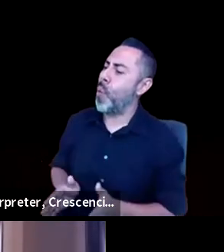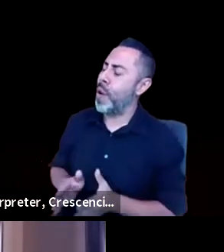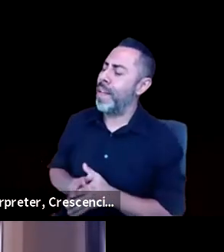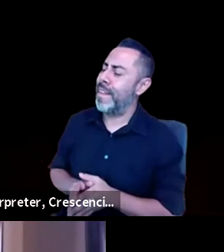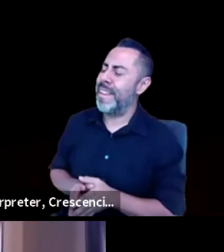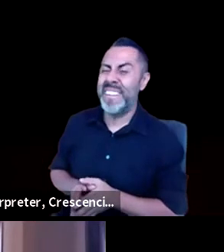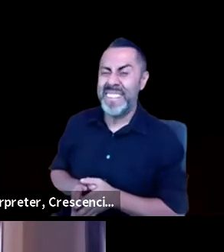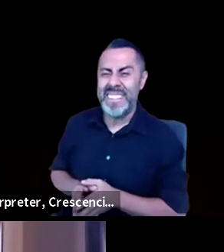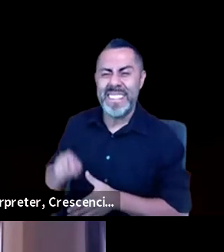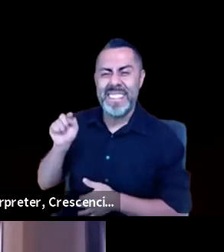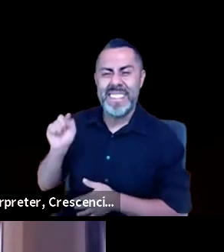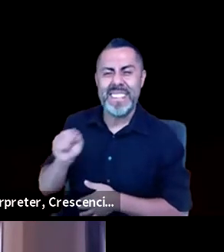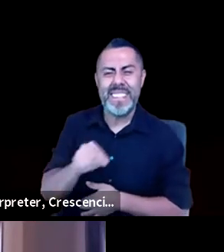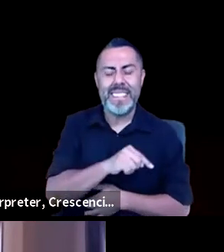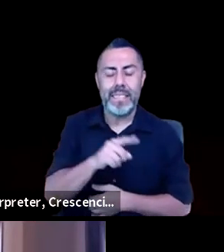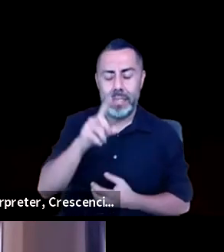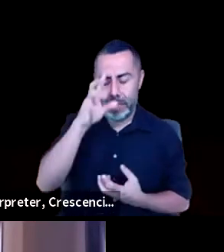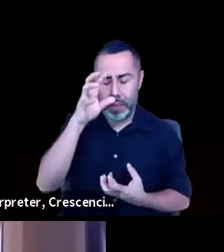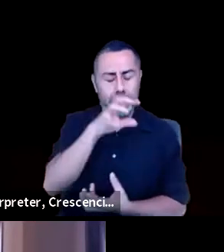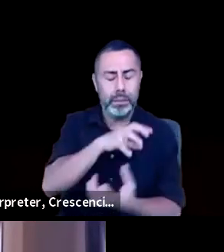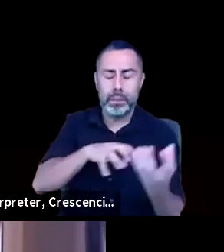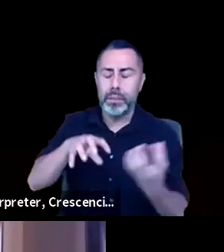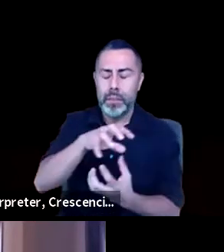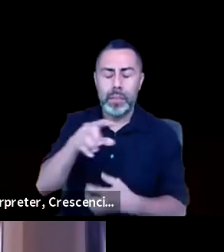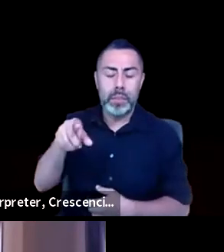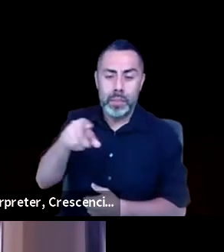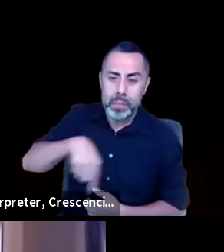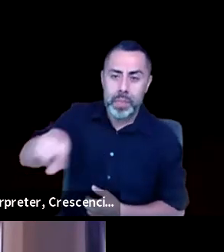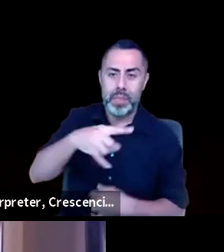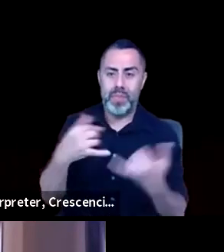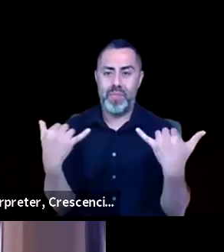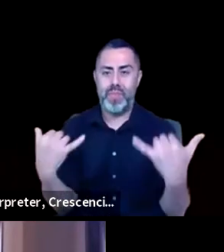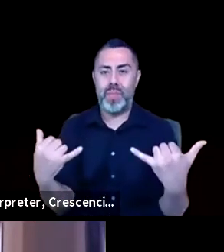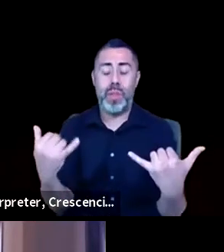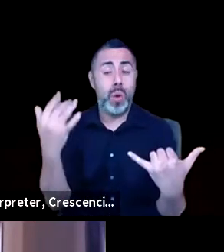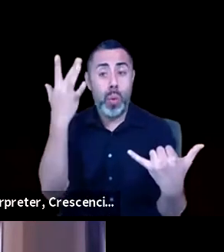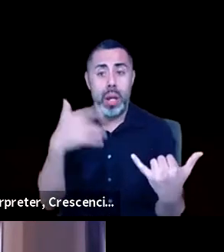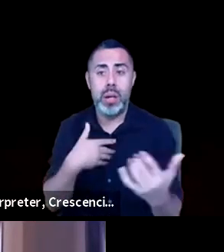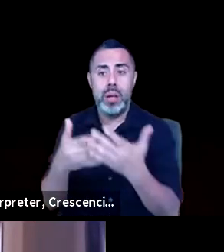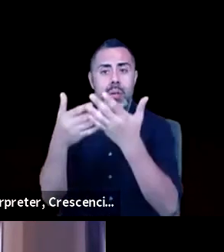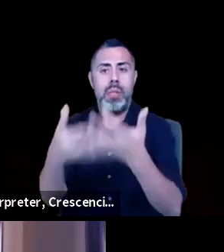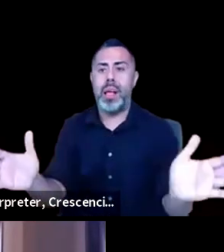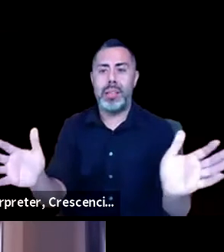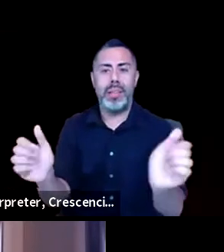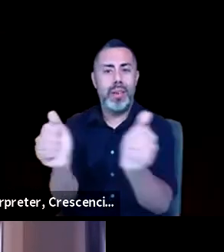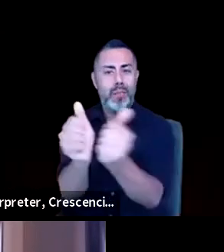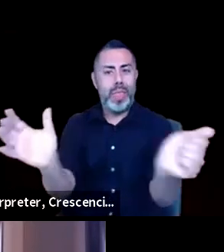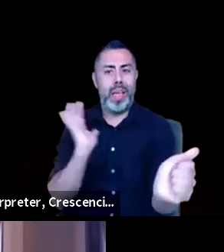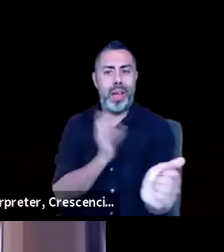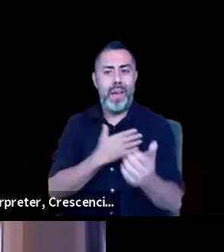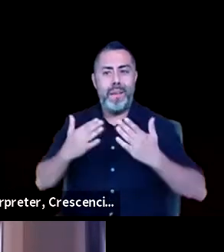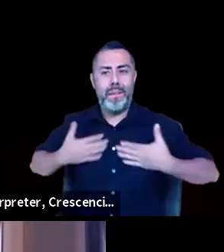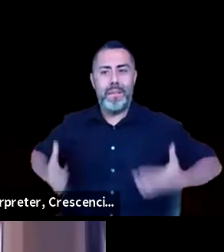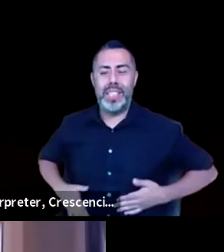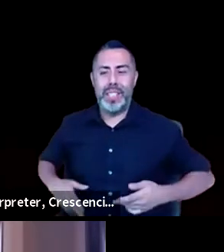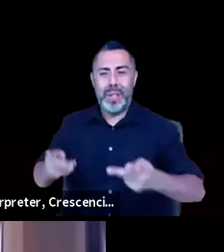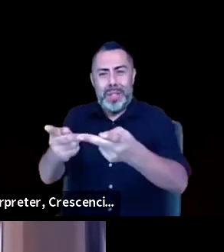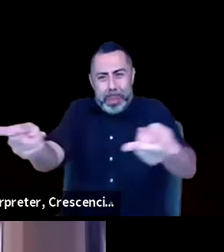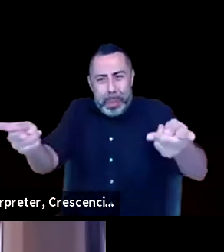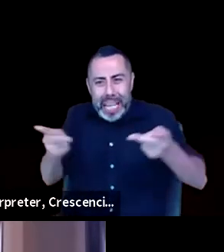it's confounding in this moment because we are lost without our physical spaces a bit.